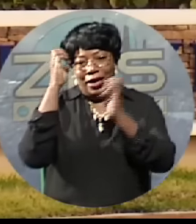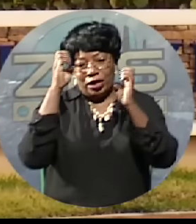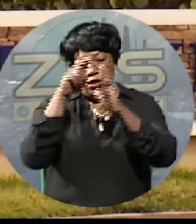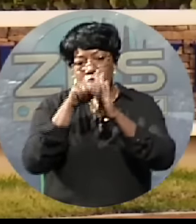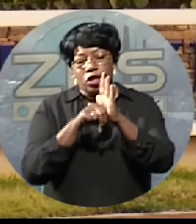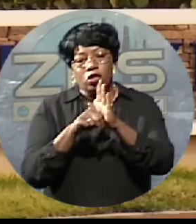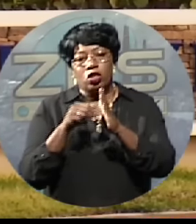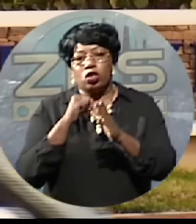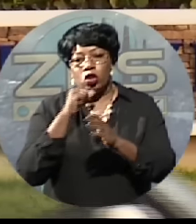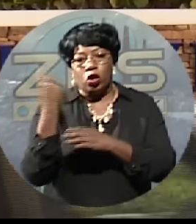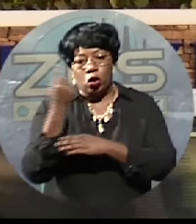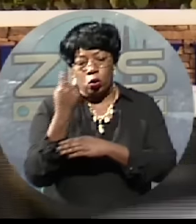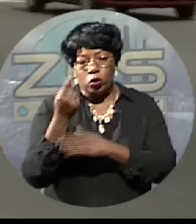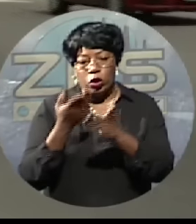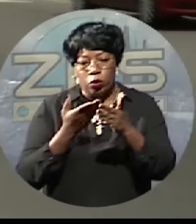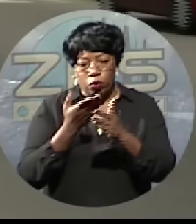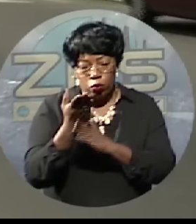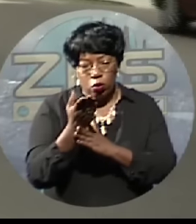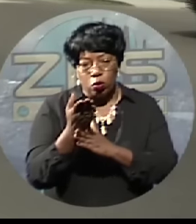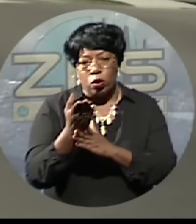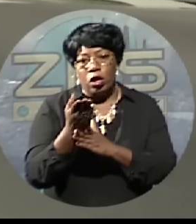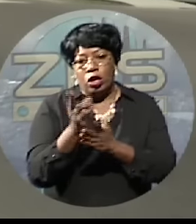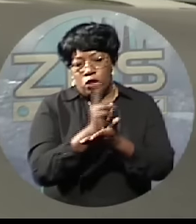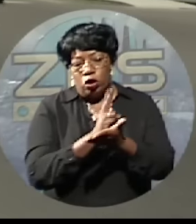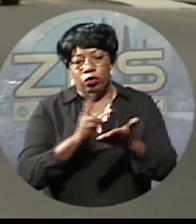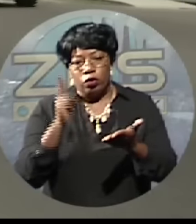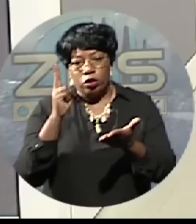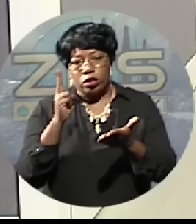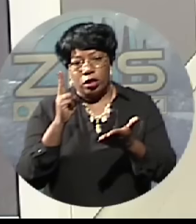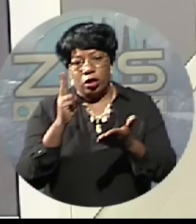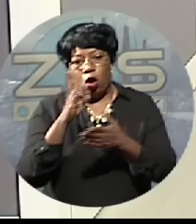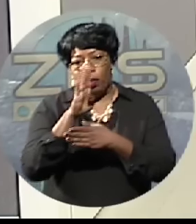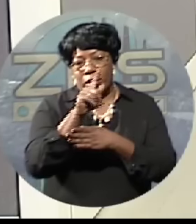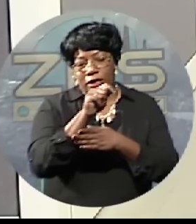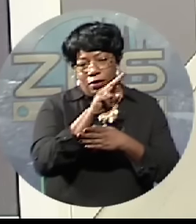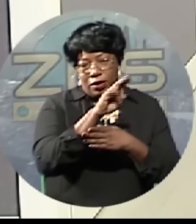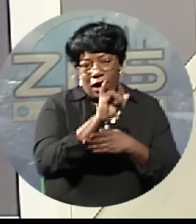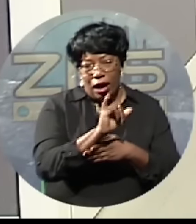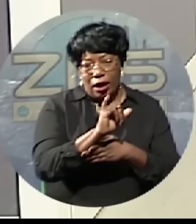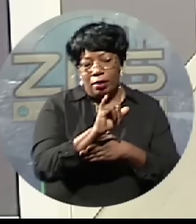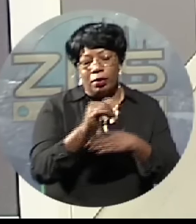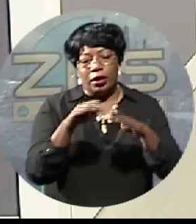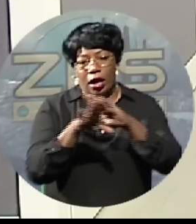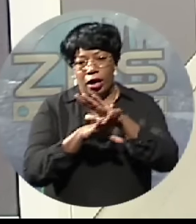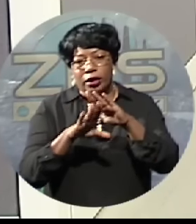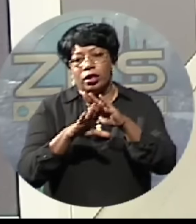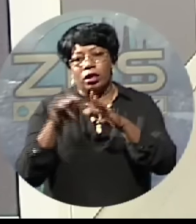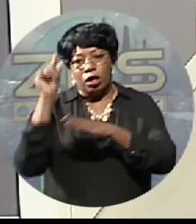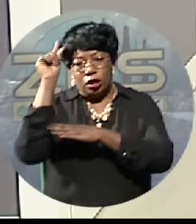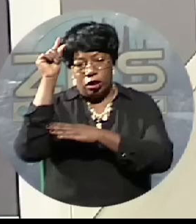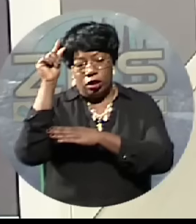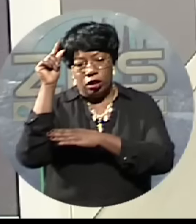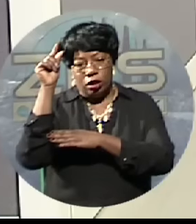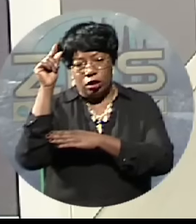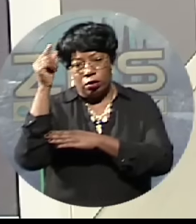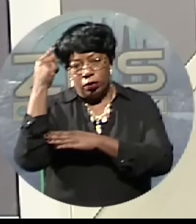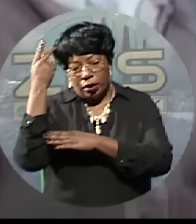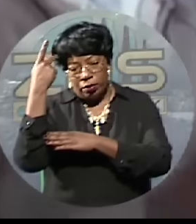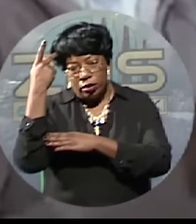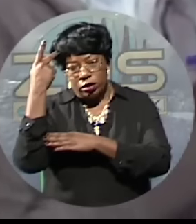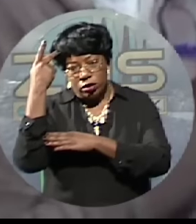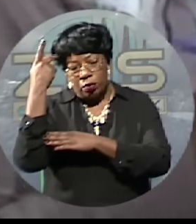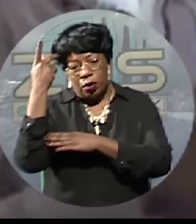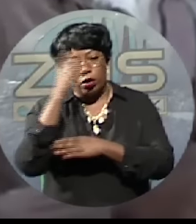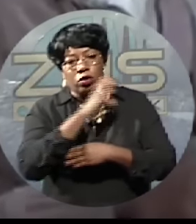just through university or the Bahamas Technical and Vocational Institute. Under the Christie administration, the National Training Agency was